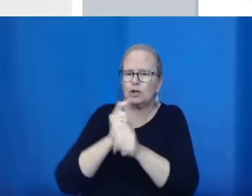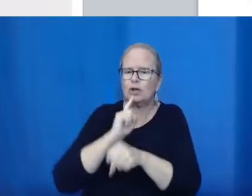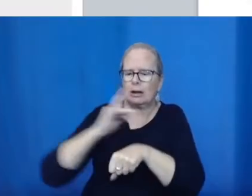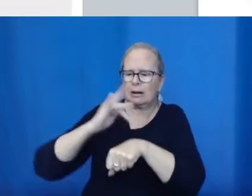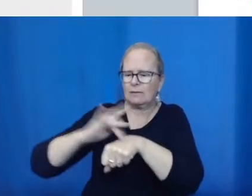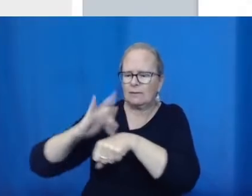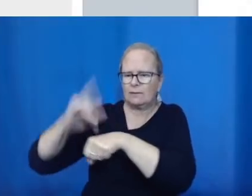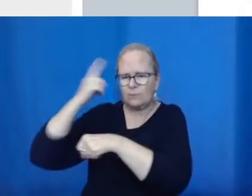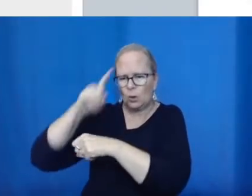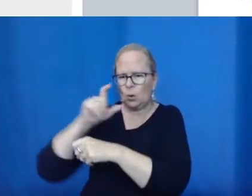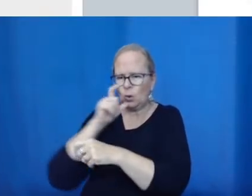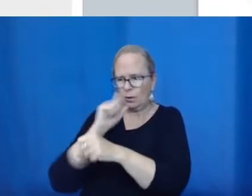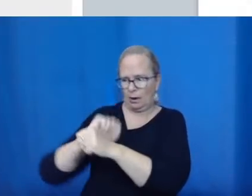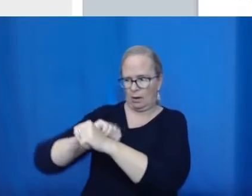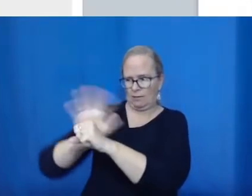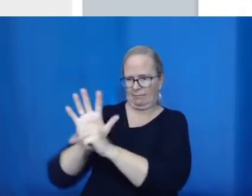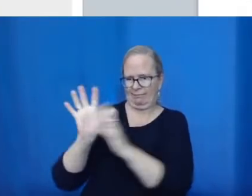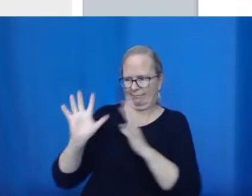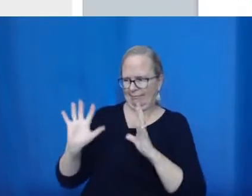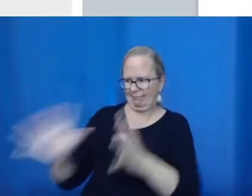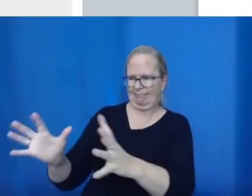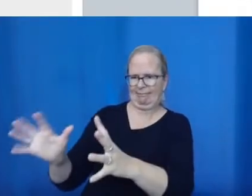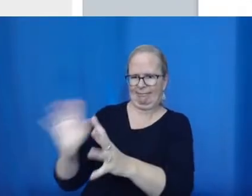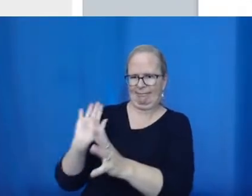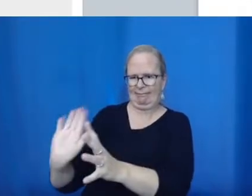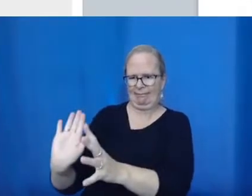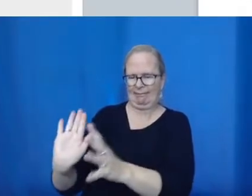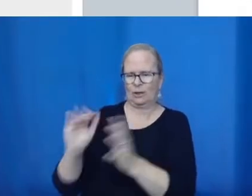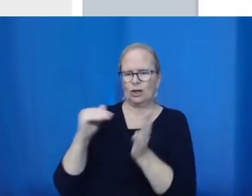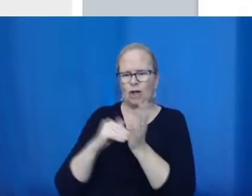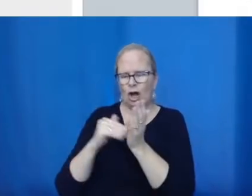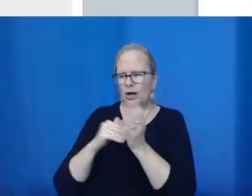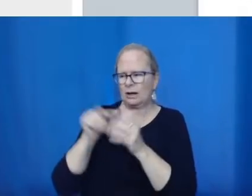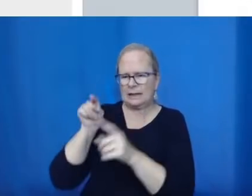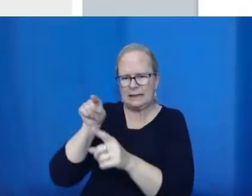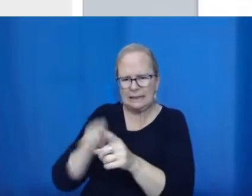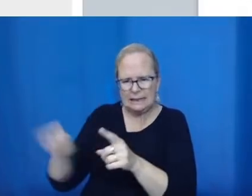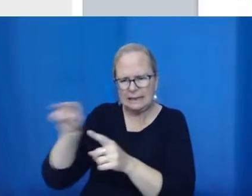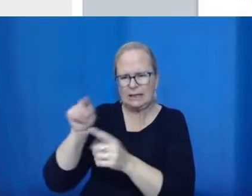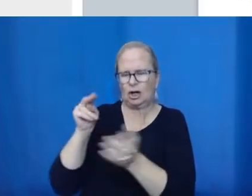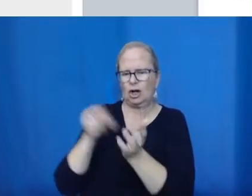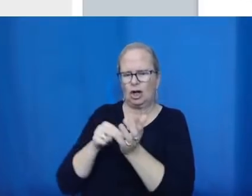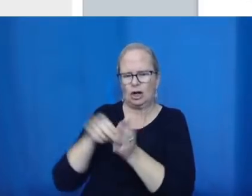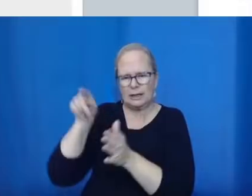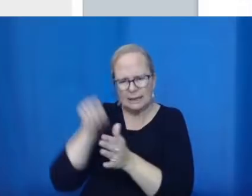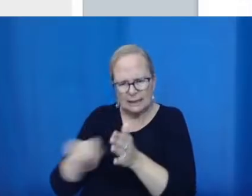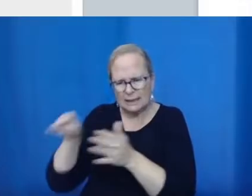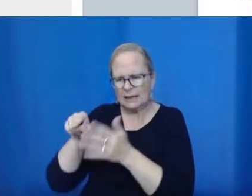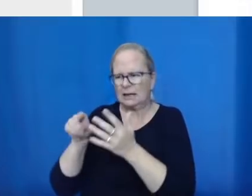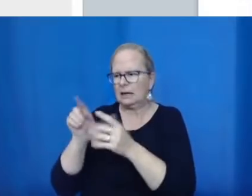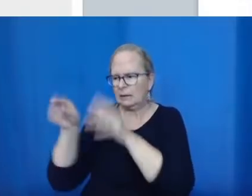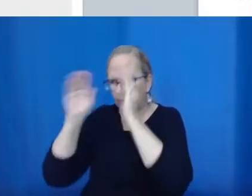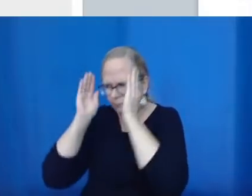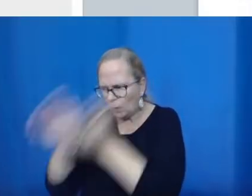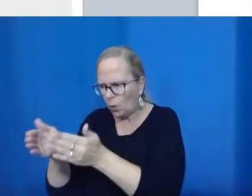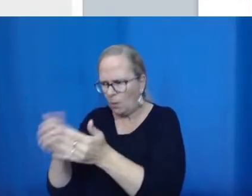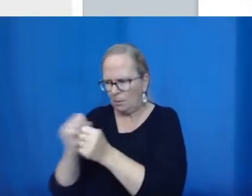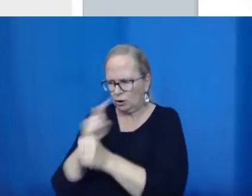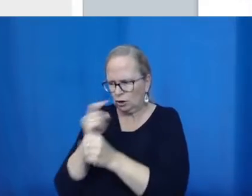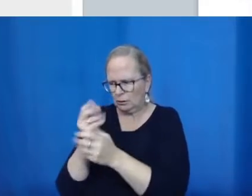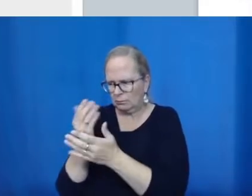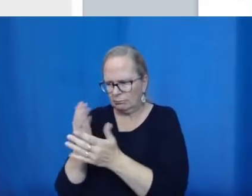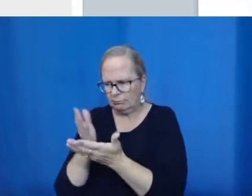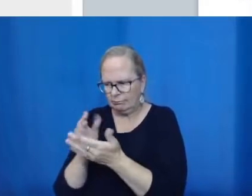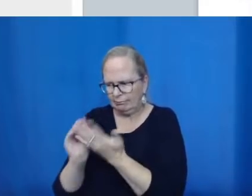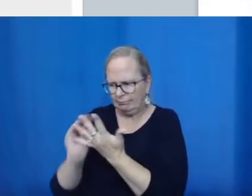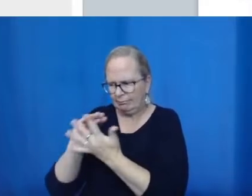lower right, I've got that inset of the non-ICU orange and the ICU purple.